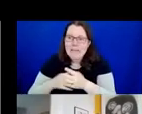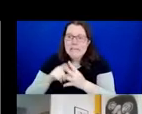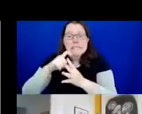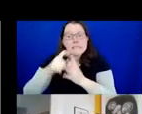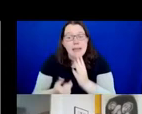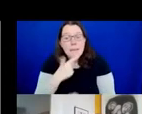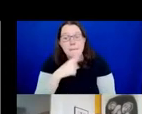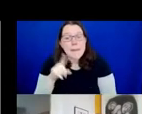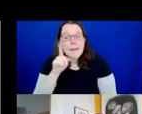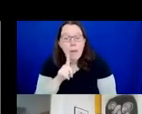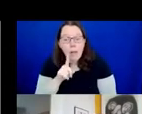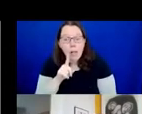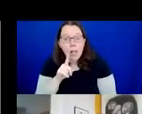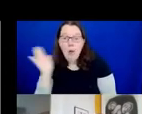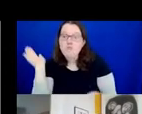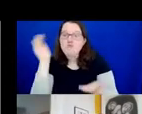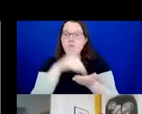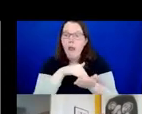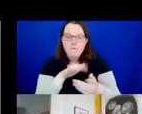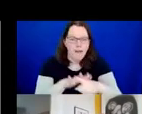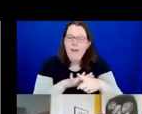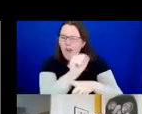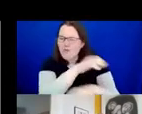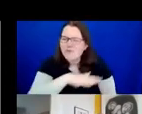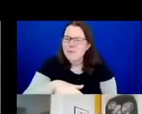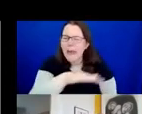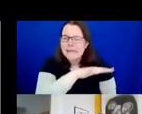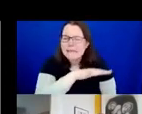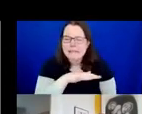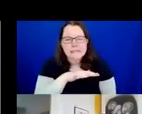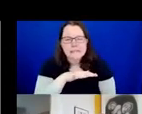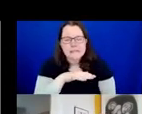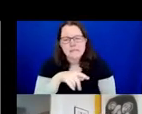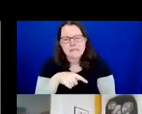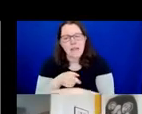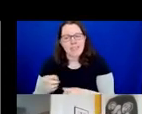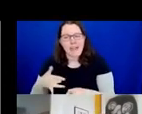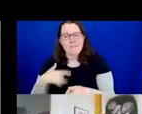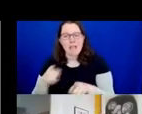find cultural spaces where they are not made to feel like second-class citizens.